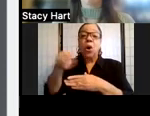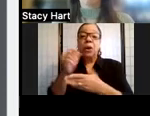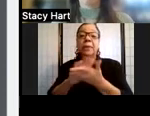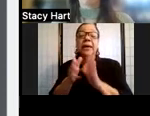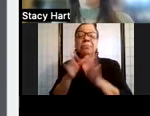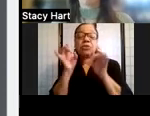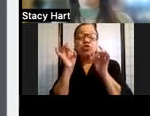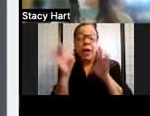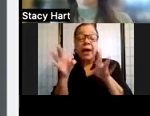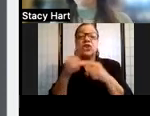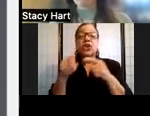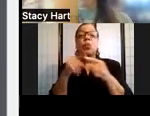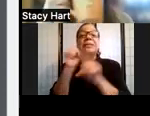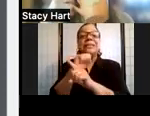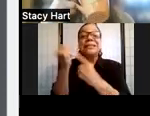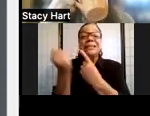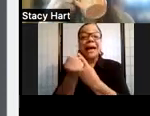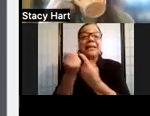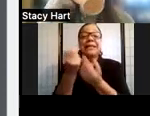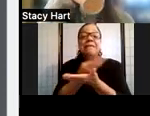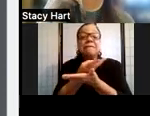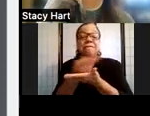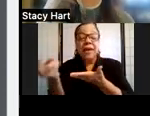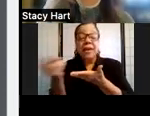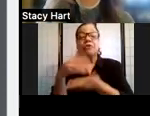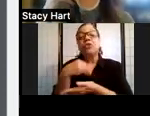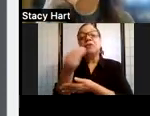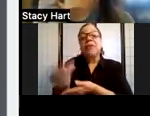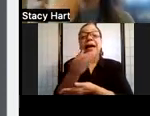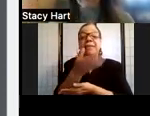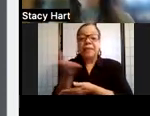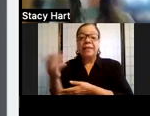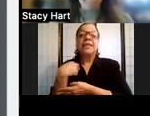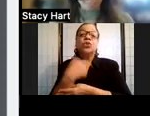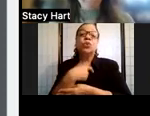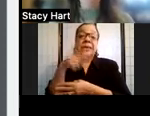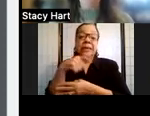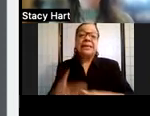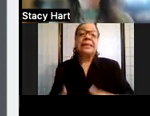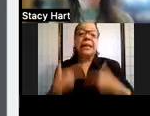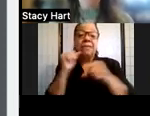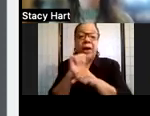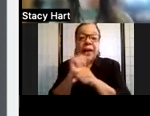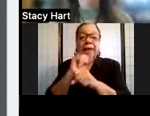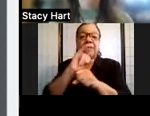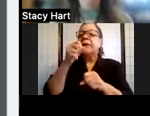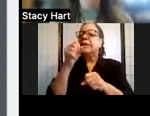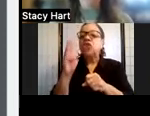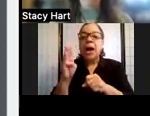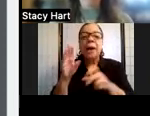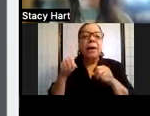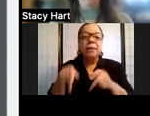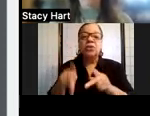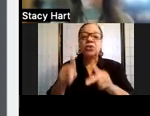when society fails to provide the things we need to live our lives. Job opportunities or